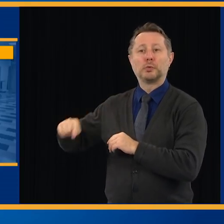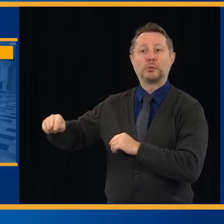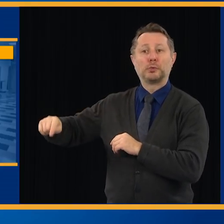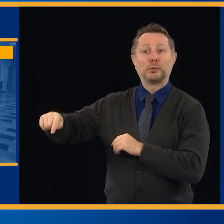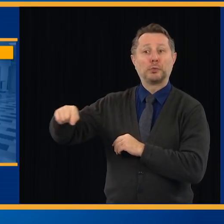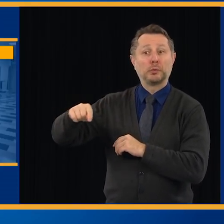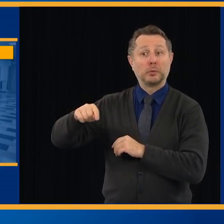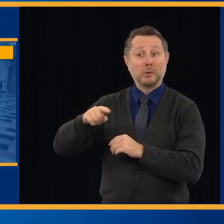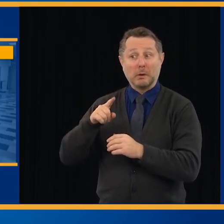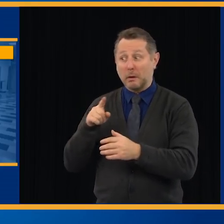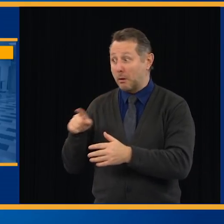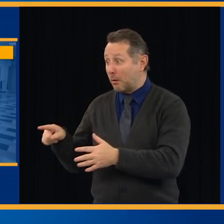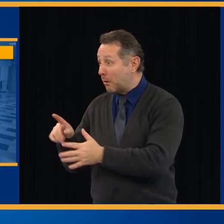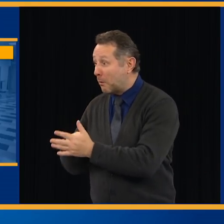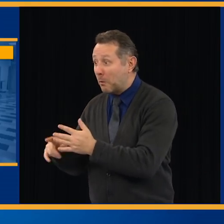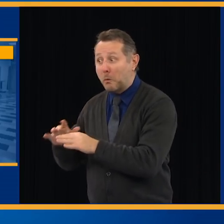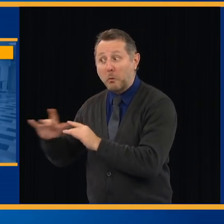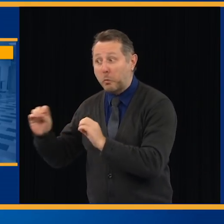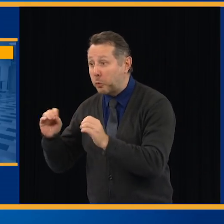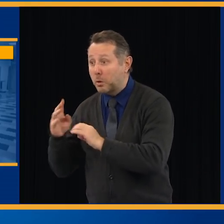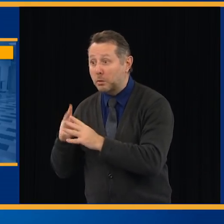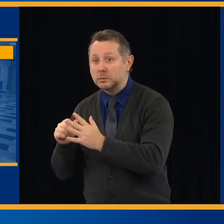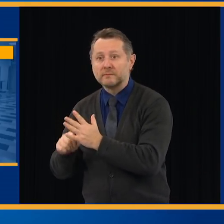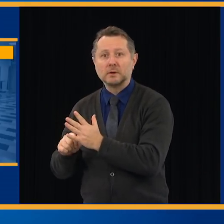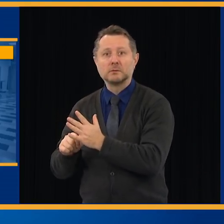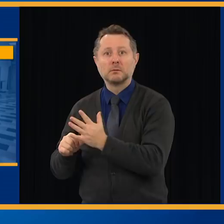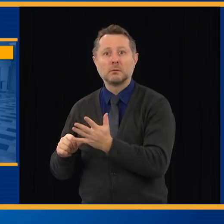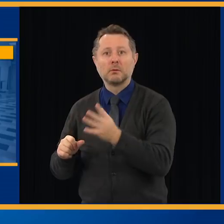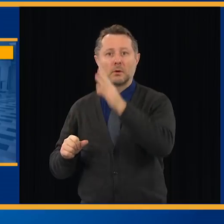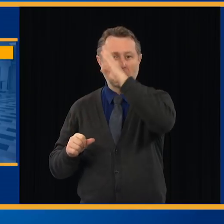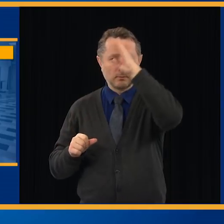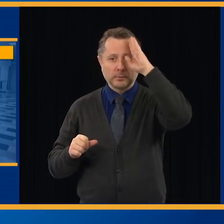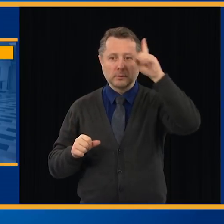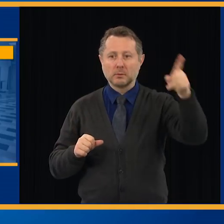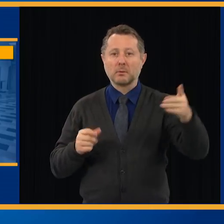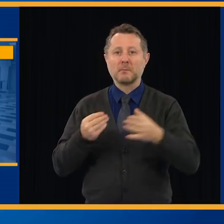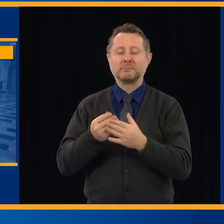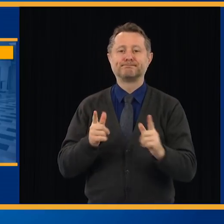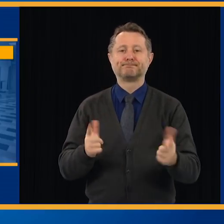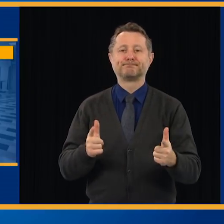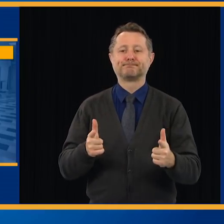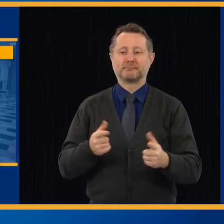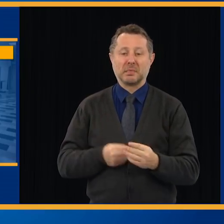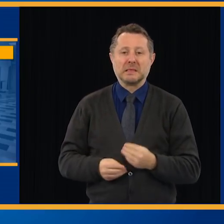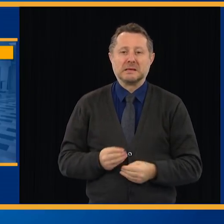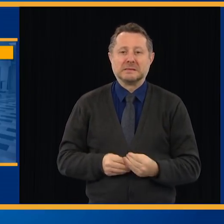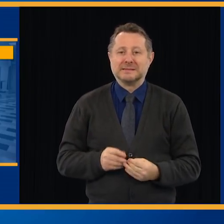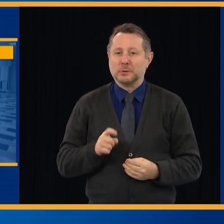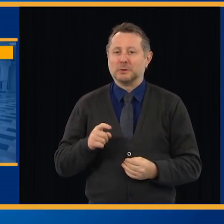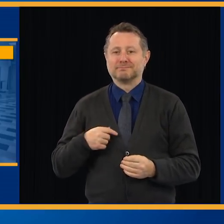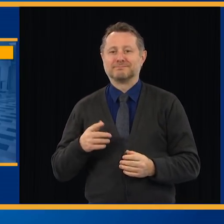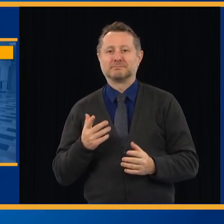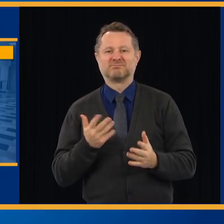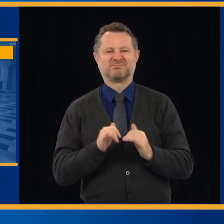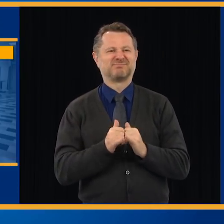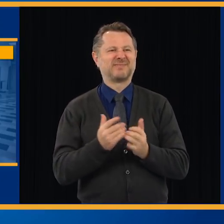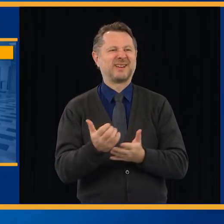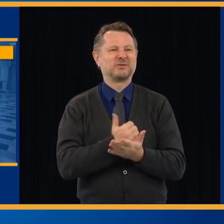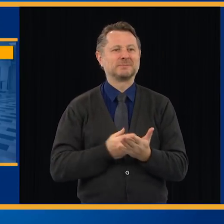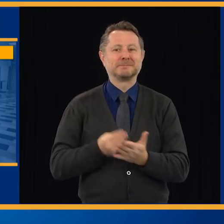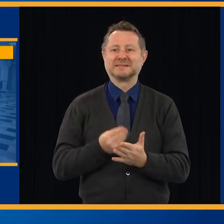hospitals feel a financial pinch because that's where they make their money, is on elective surgeries.